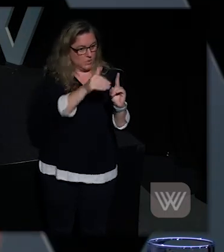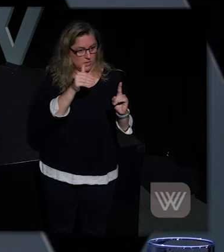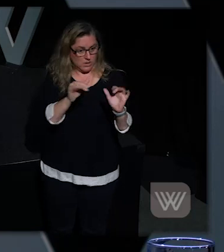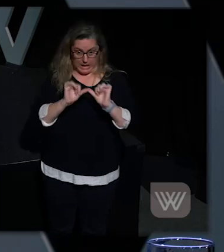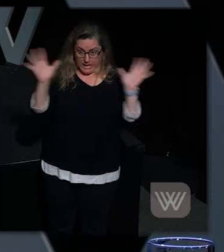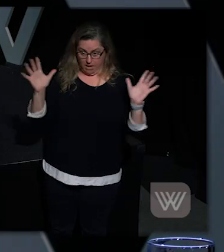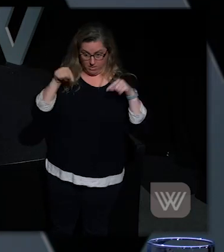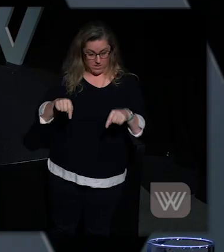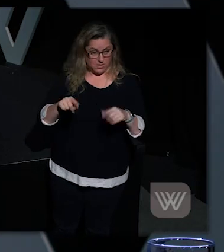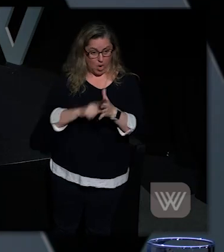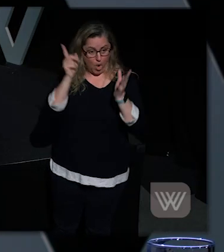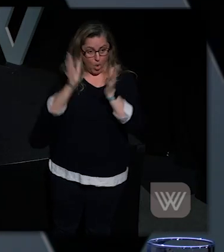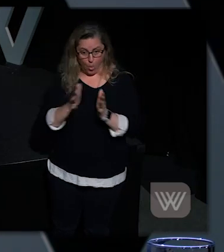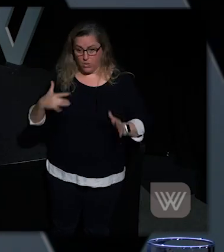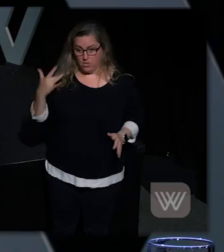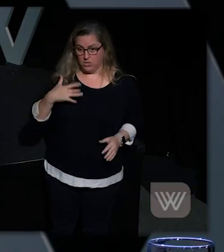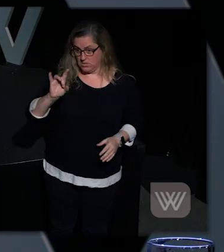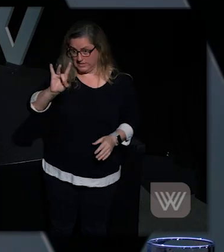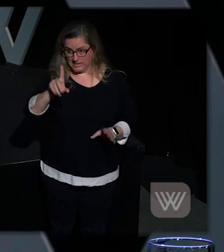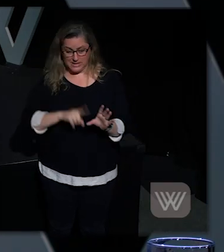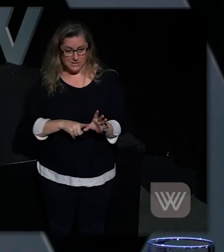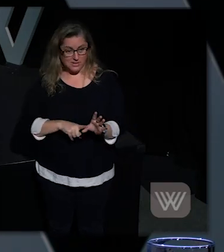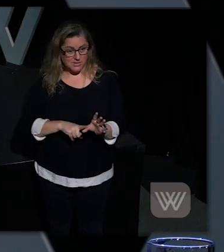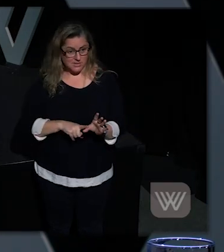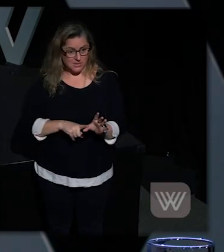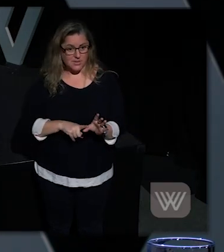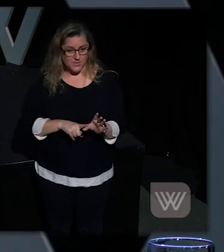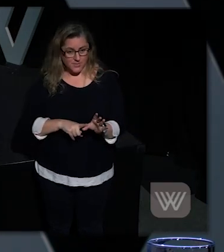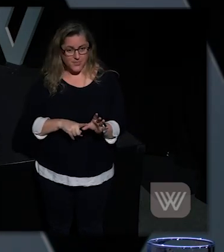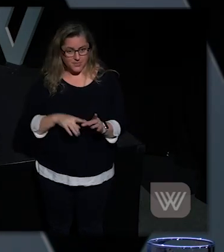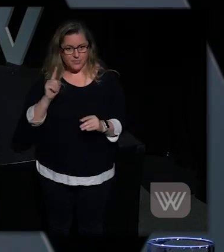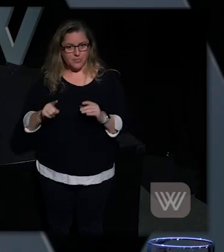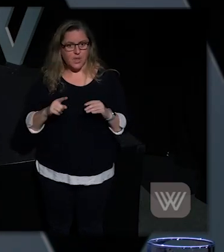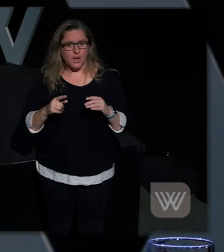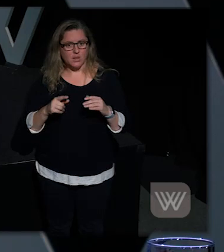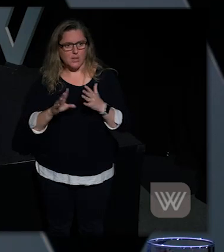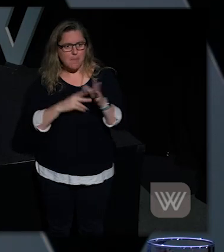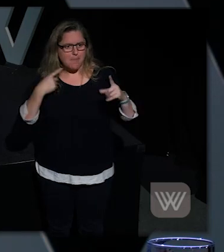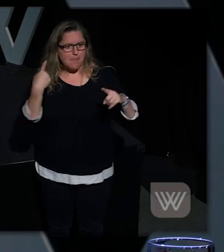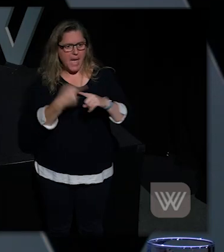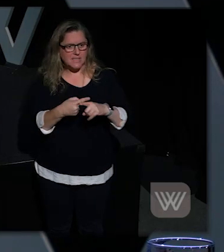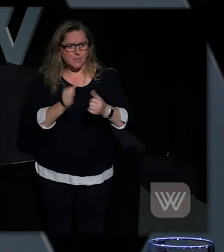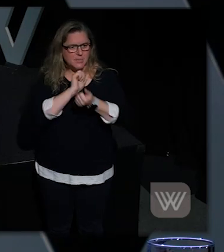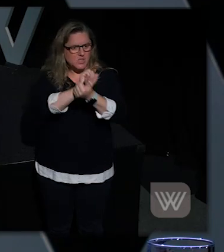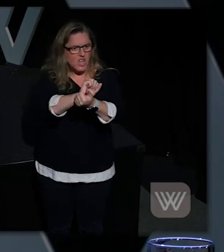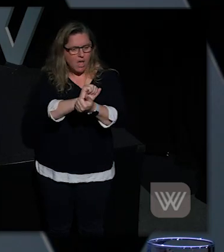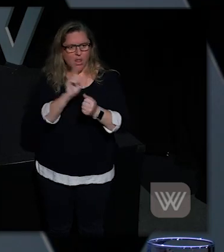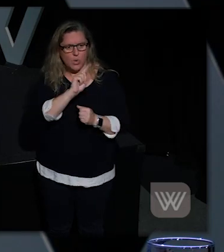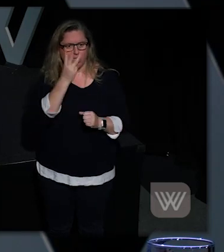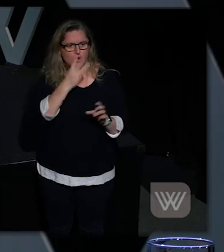clear. That law has existed for 10 years, and I think the maximum you can get a jail term of